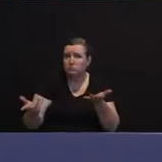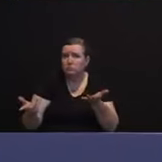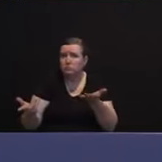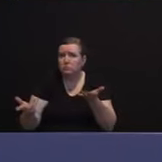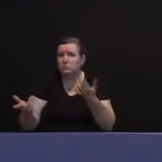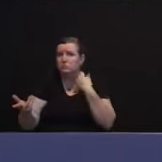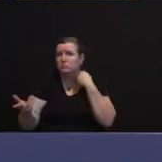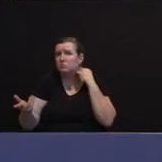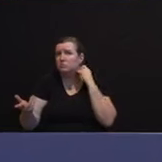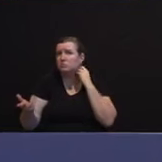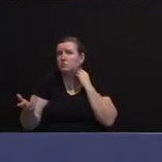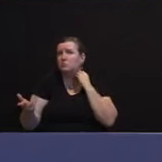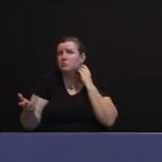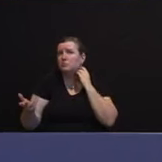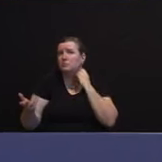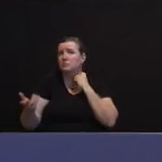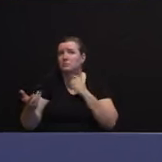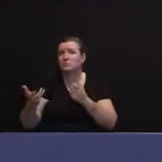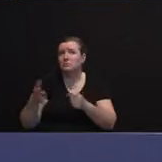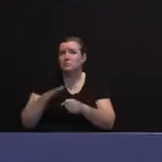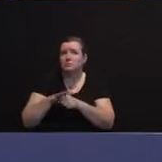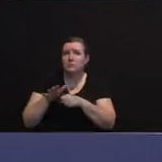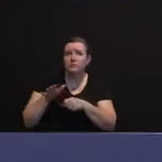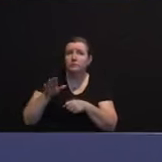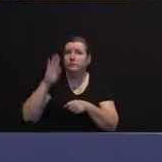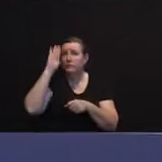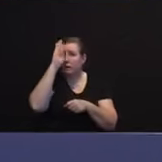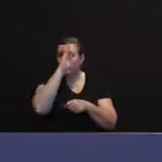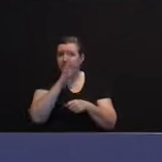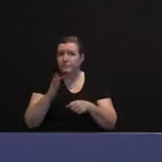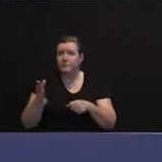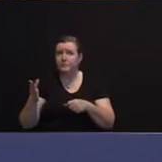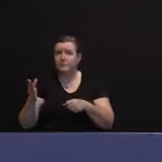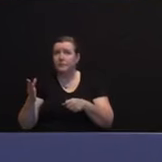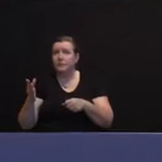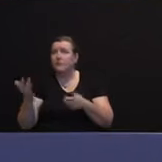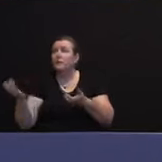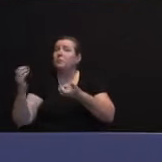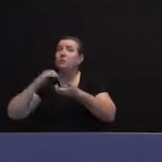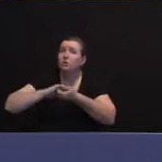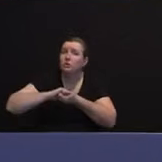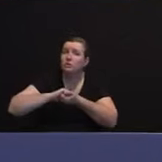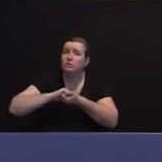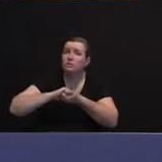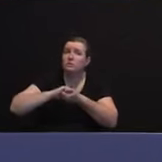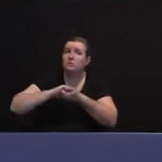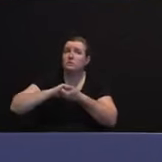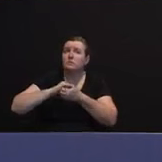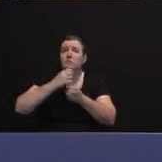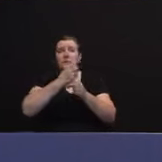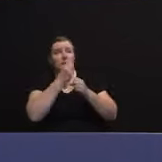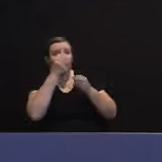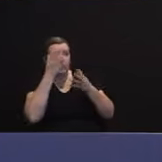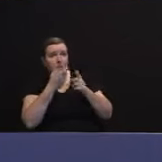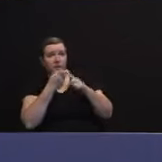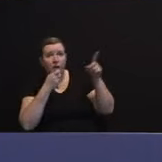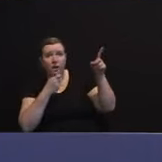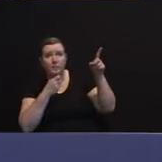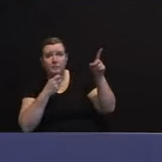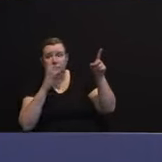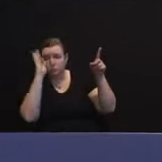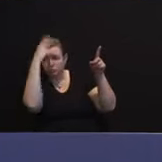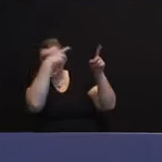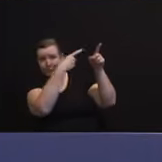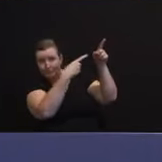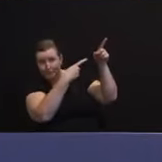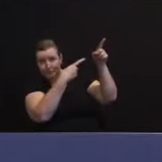Have the hospitals or the health department or any other health officials gotten an indication from the Trump administration on how much